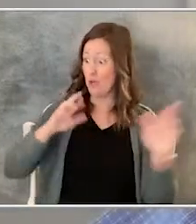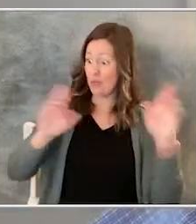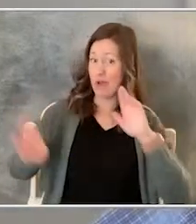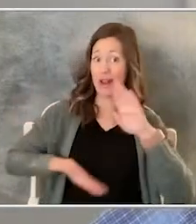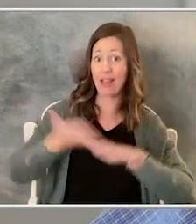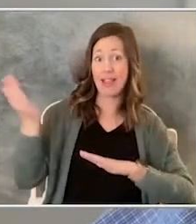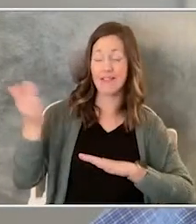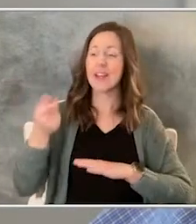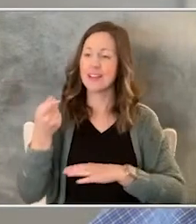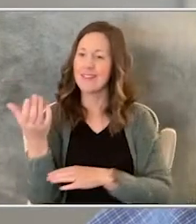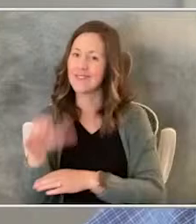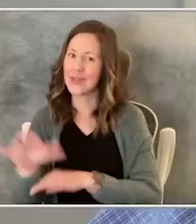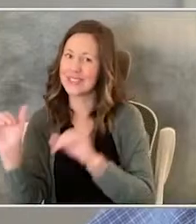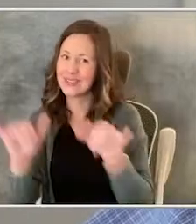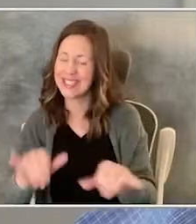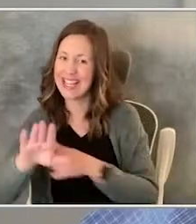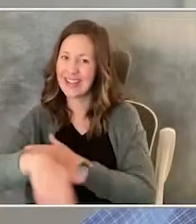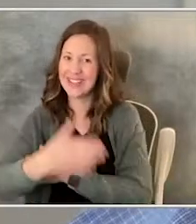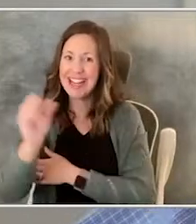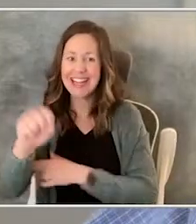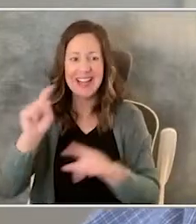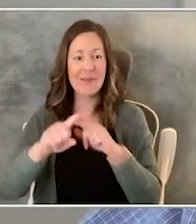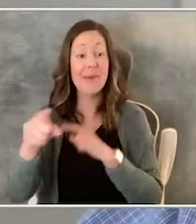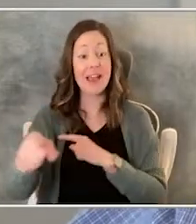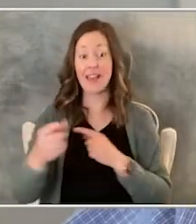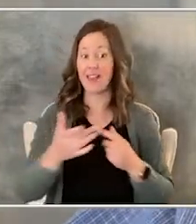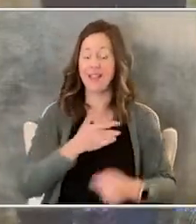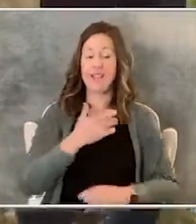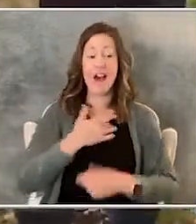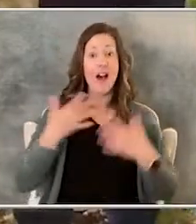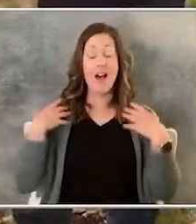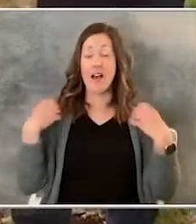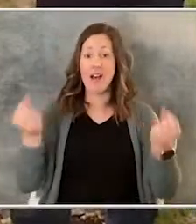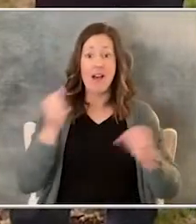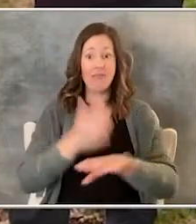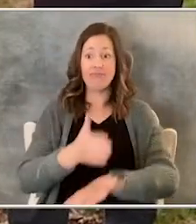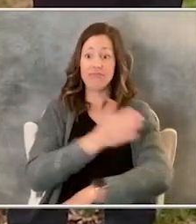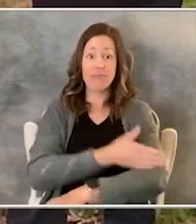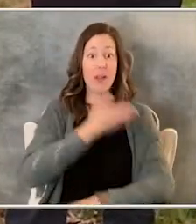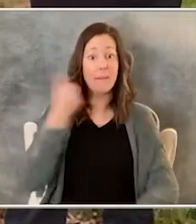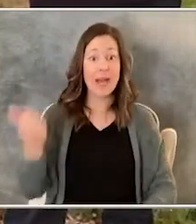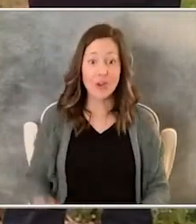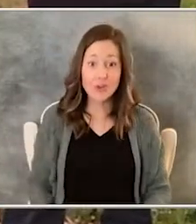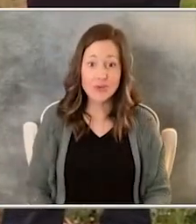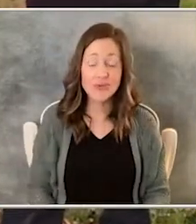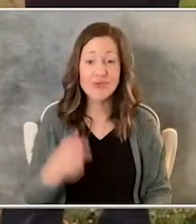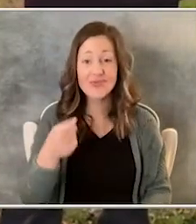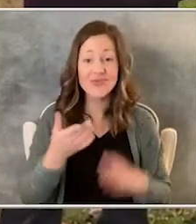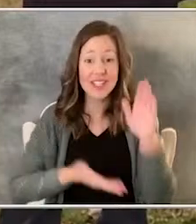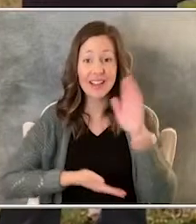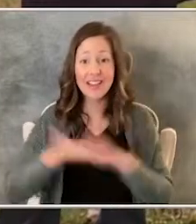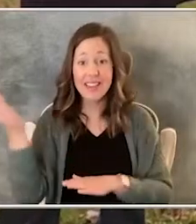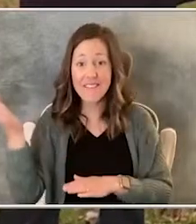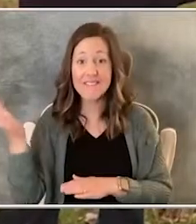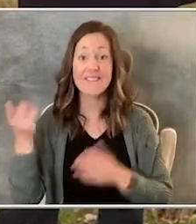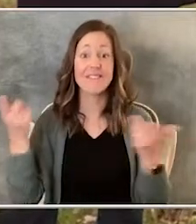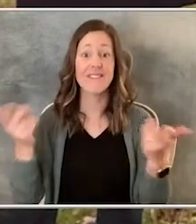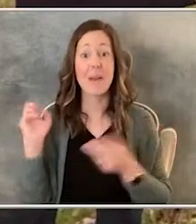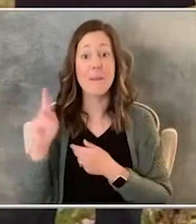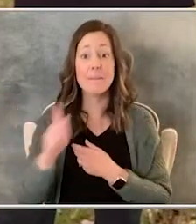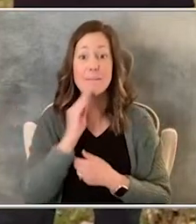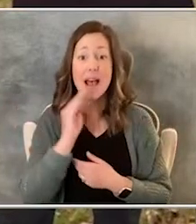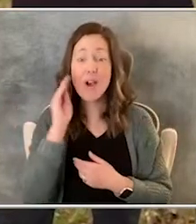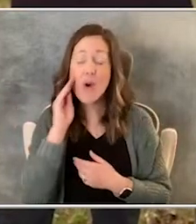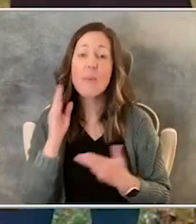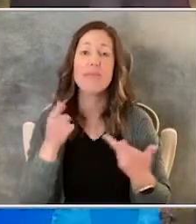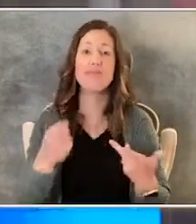now I haven't had any of that. I've been walking on a regular basis. We've made 6 trips around the country. I